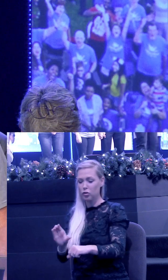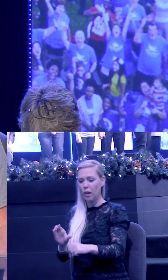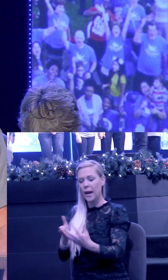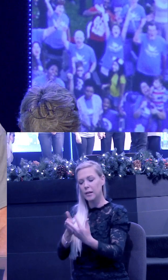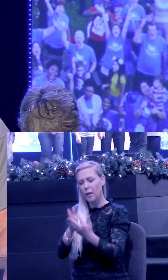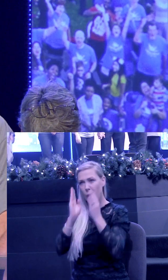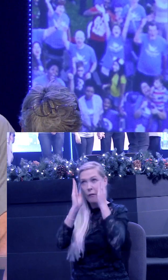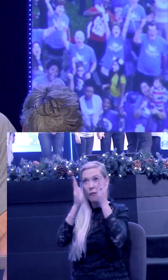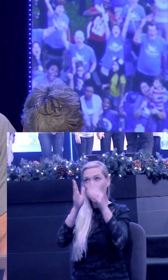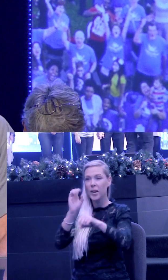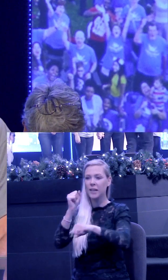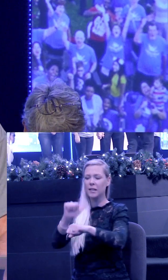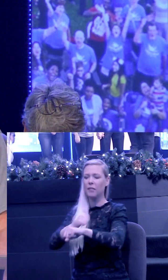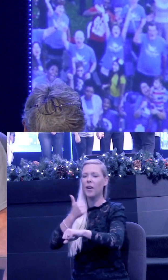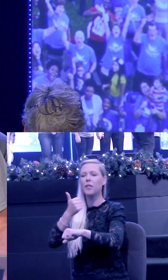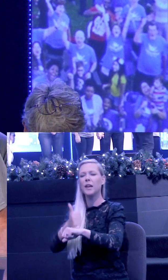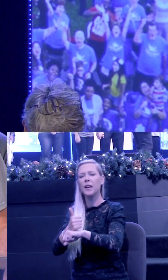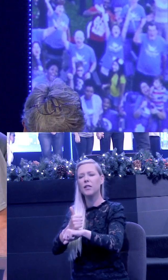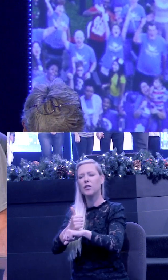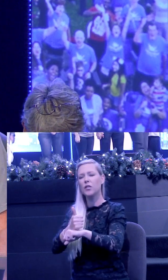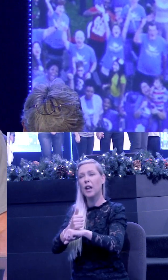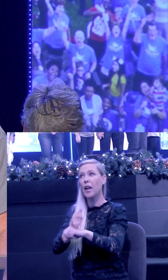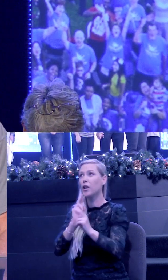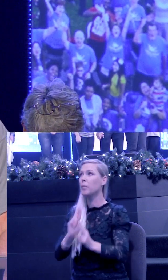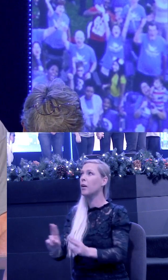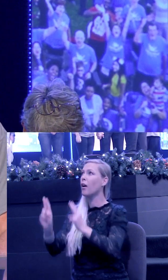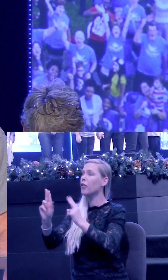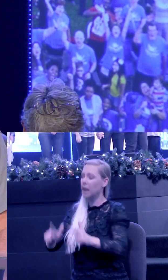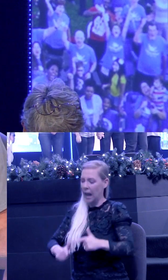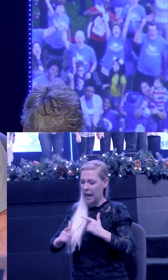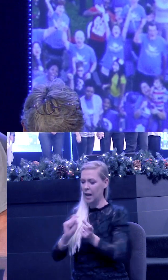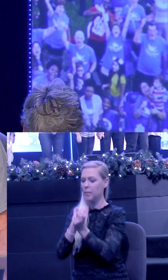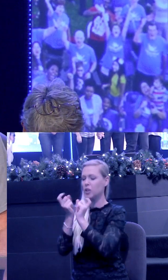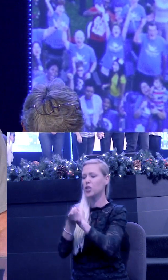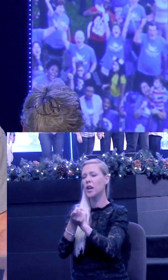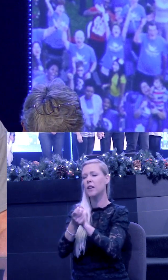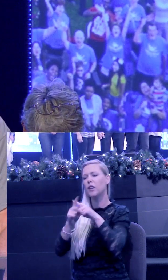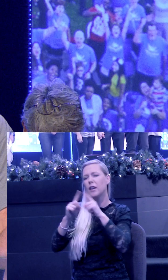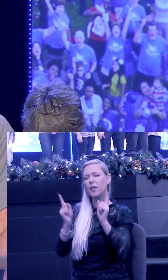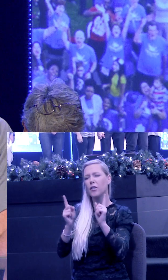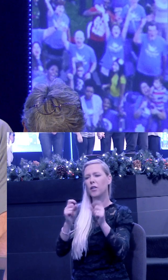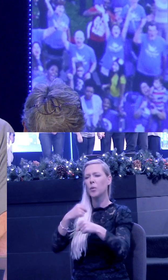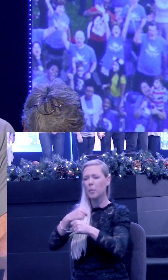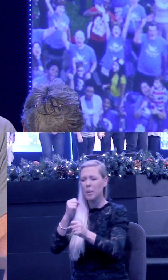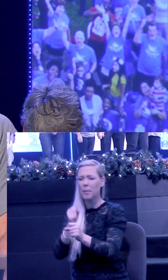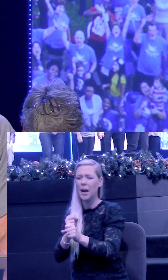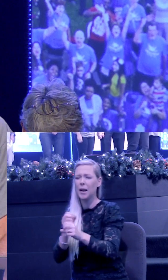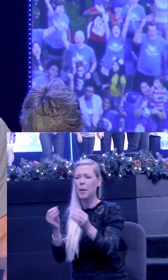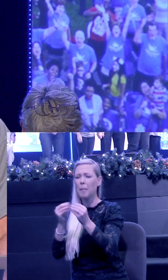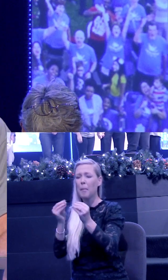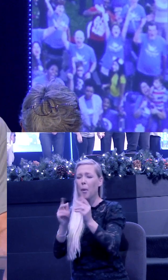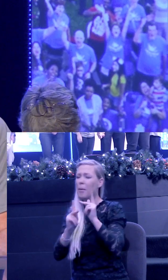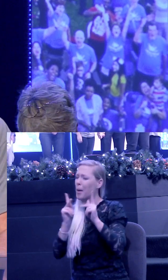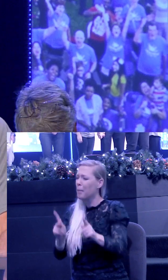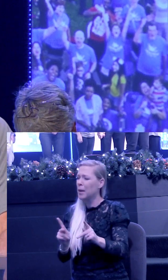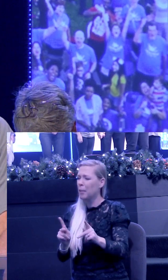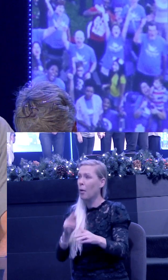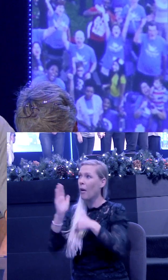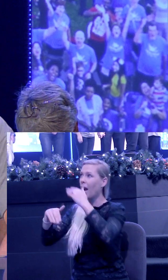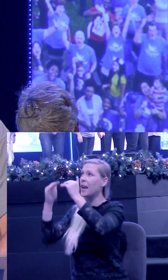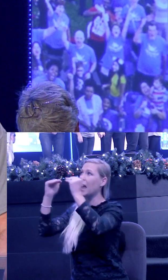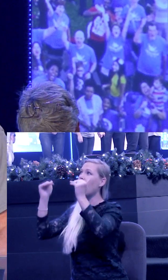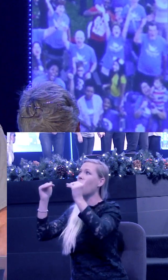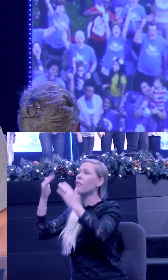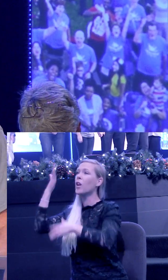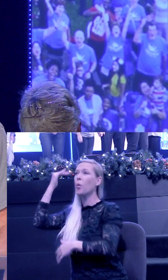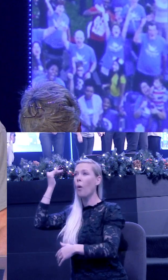be honored and lives would be changed and that differences would be made and more people would be in heaven one day as a result